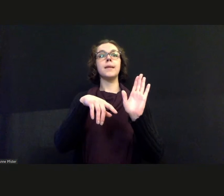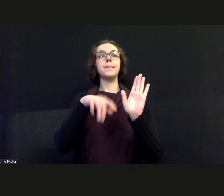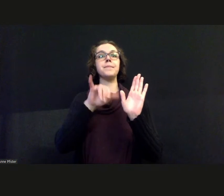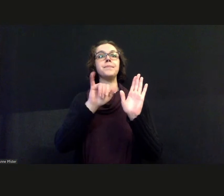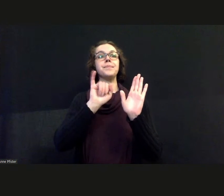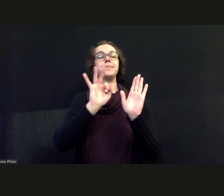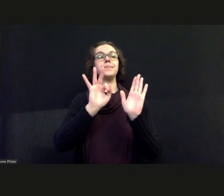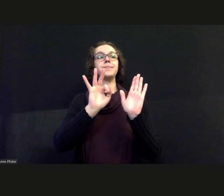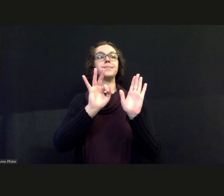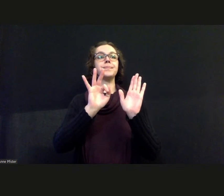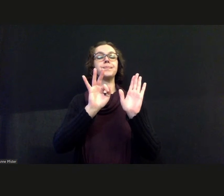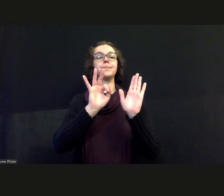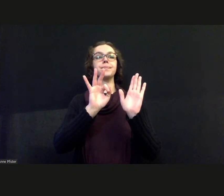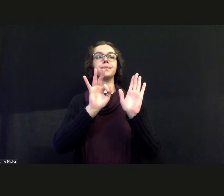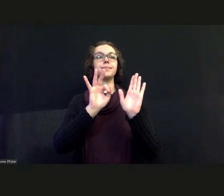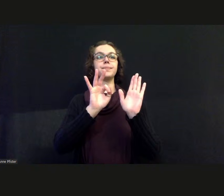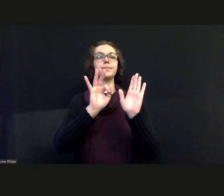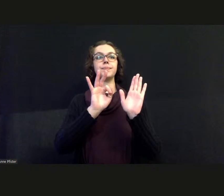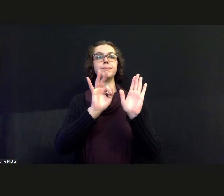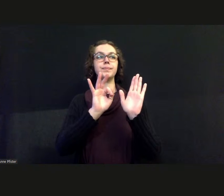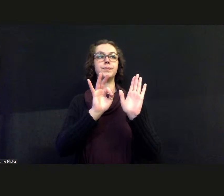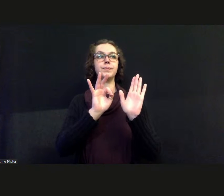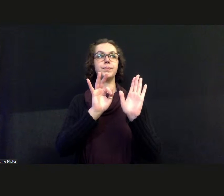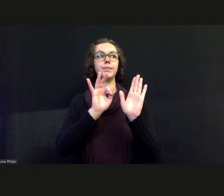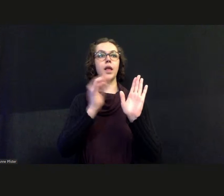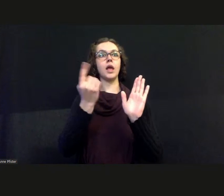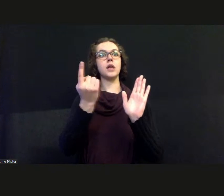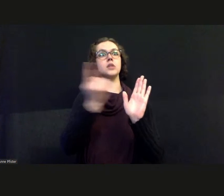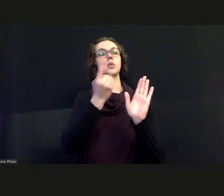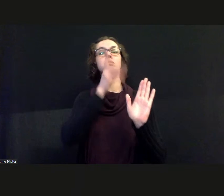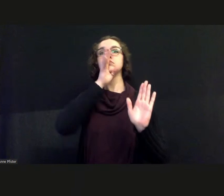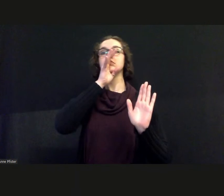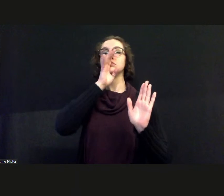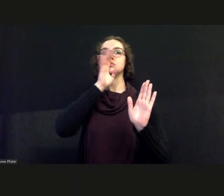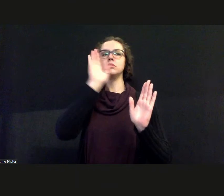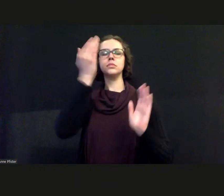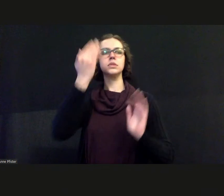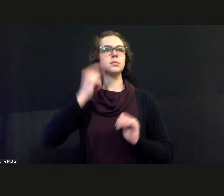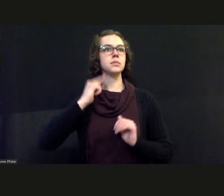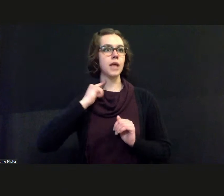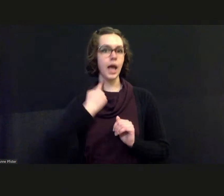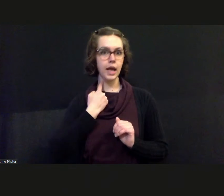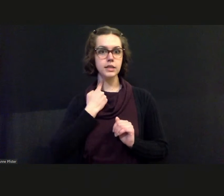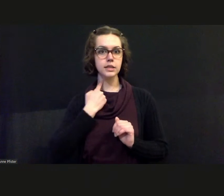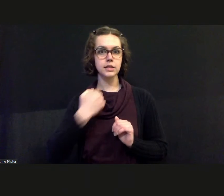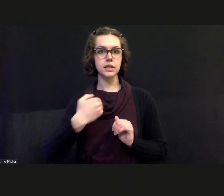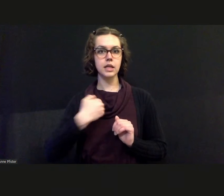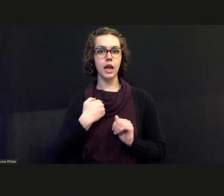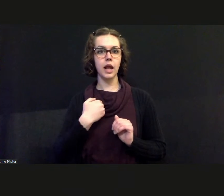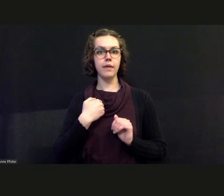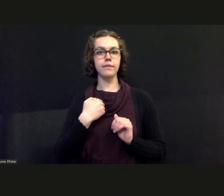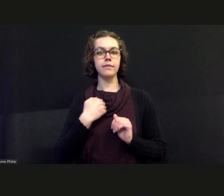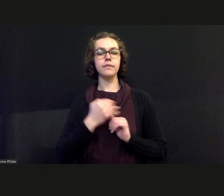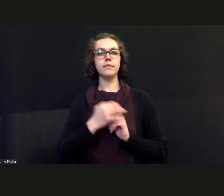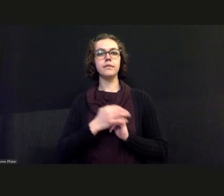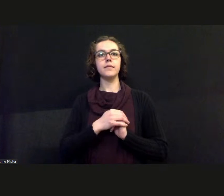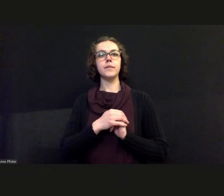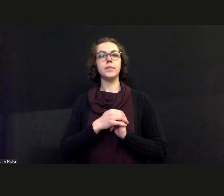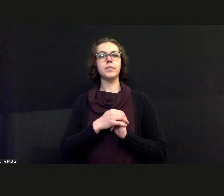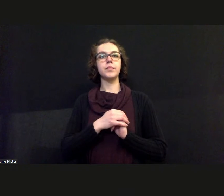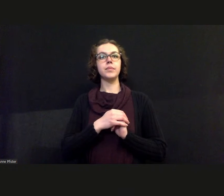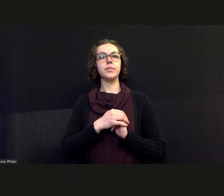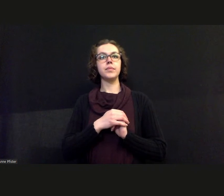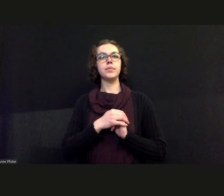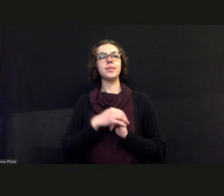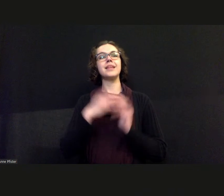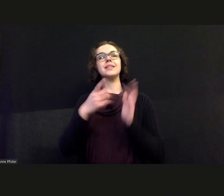someone with what's being perceived as an accent, sheer xenophobia or sheer